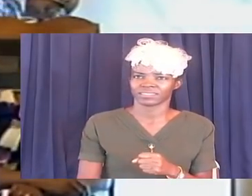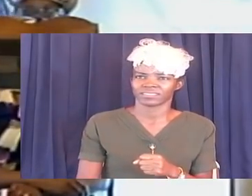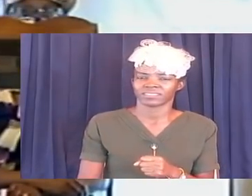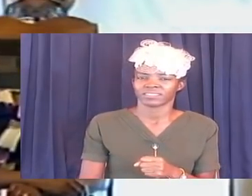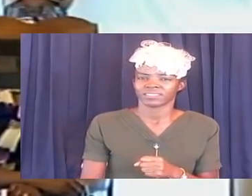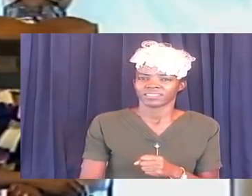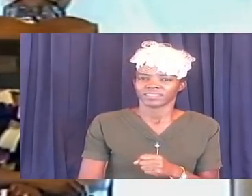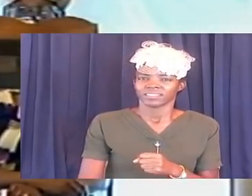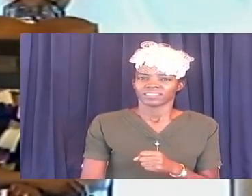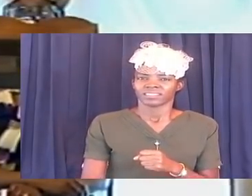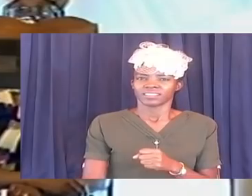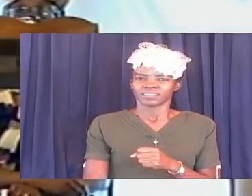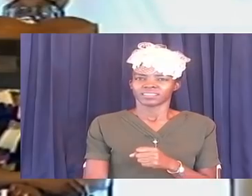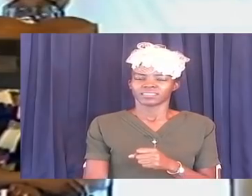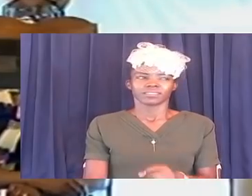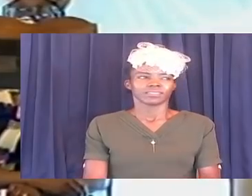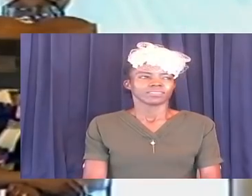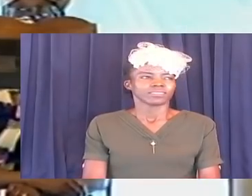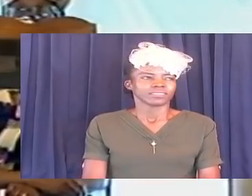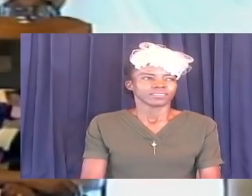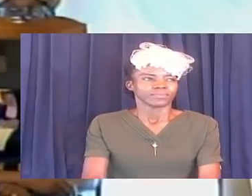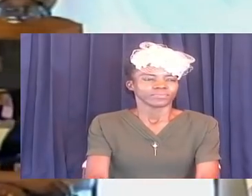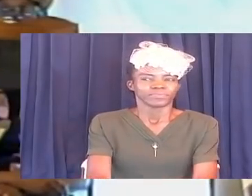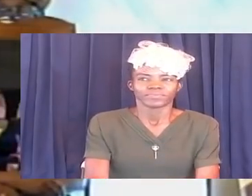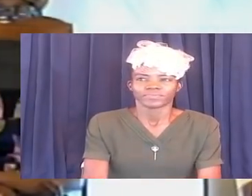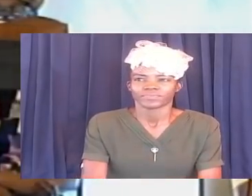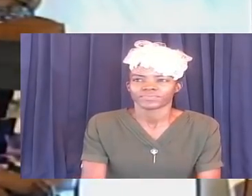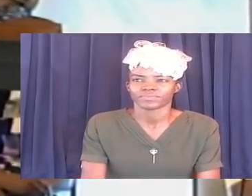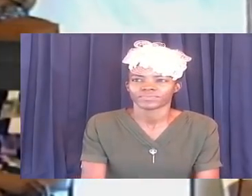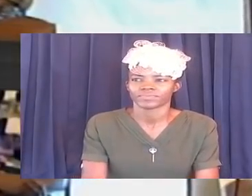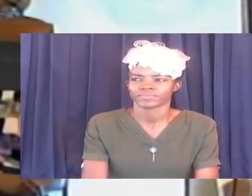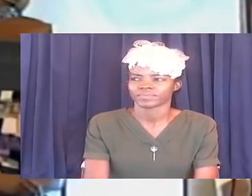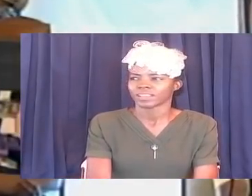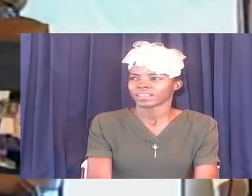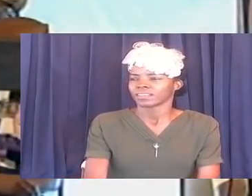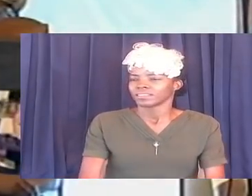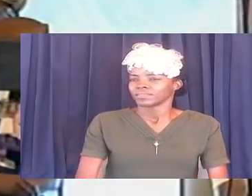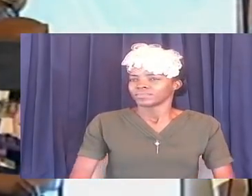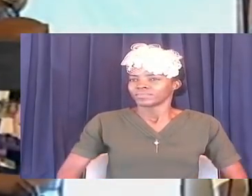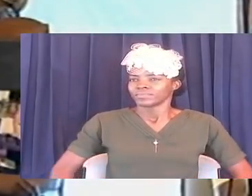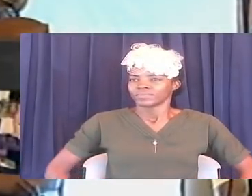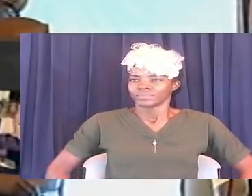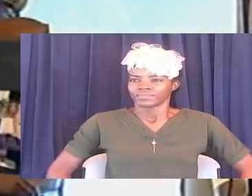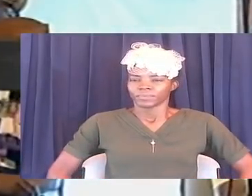Because the slave cylinders have a little valve that they use to bleed out the ear out the brake.